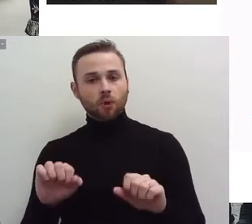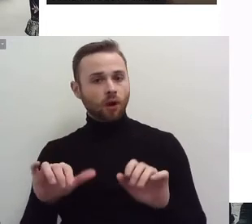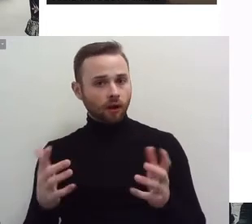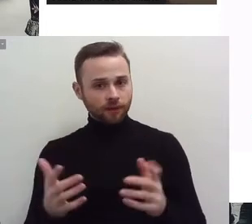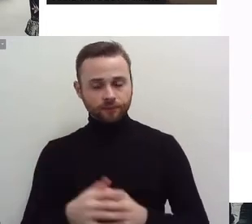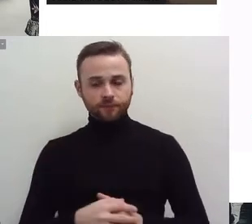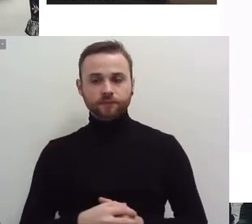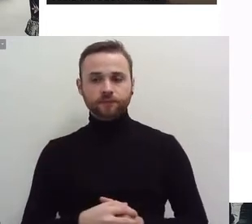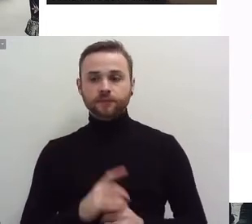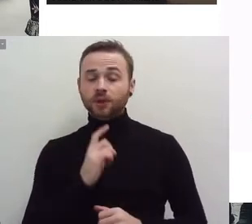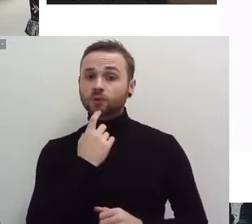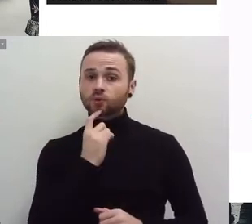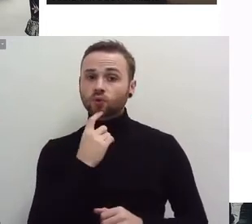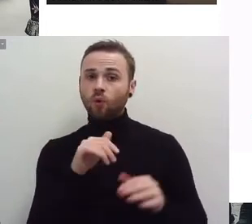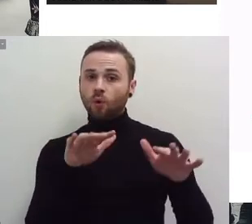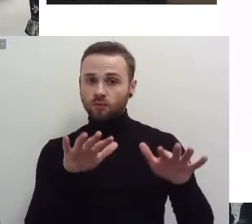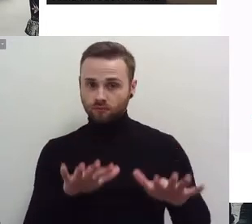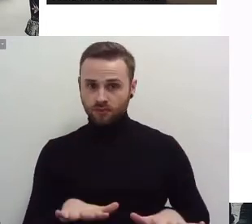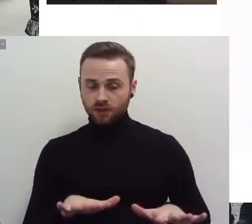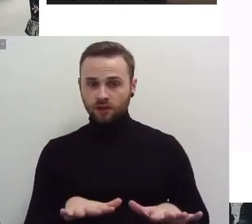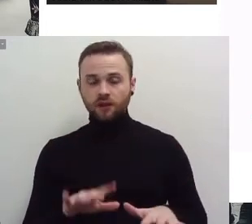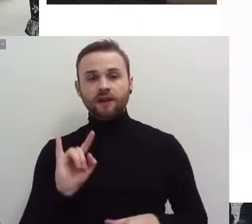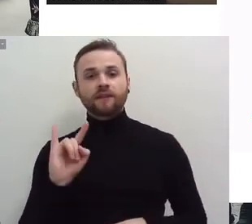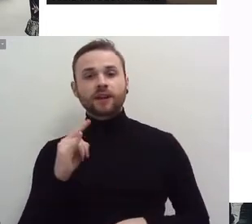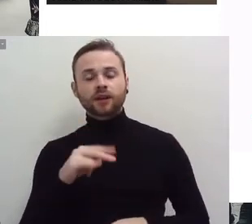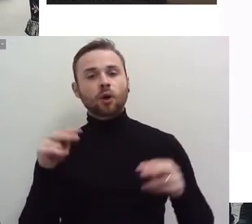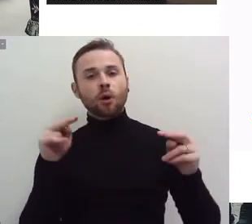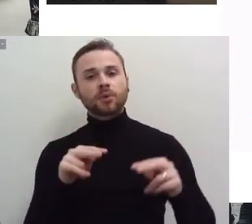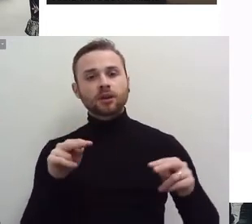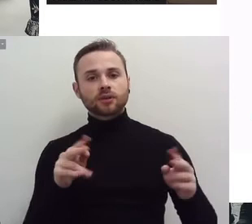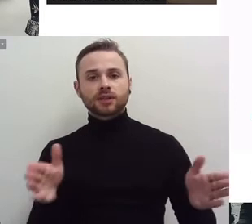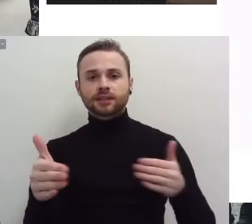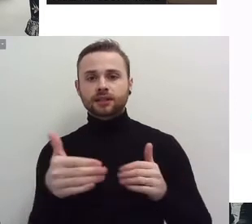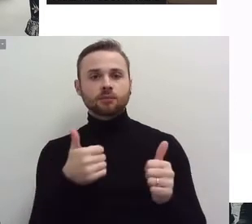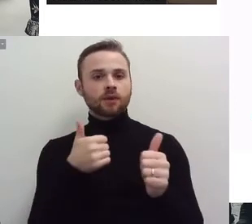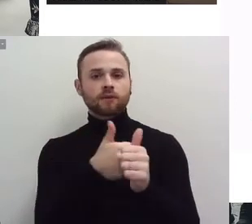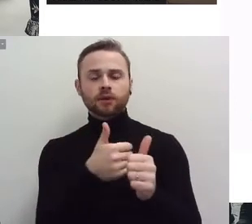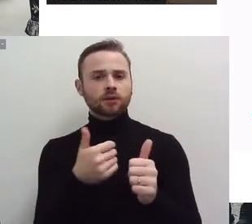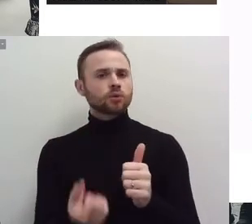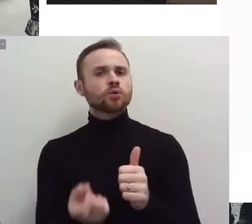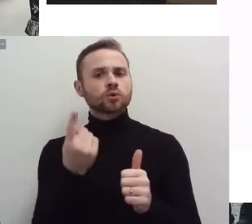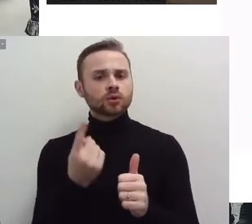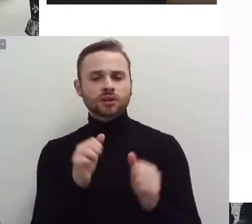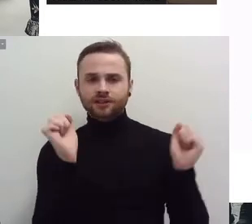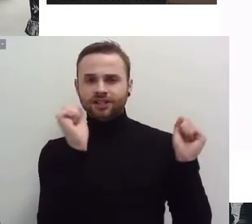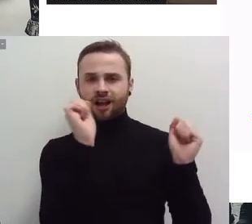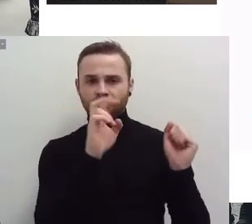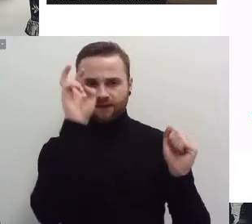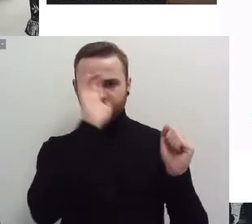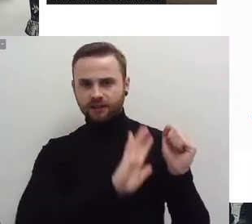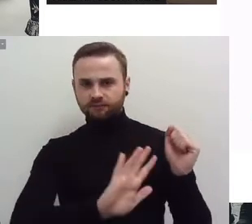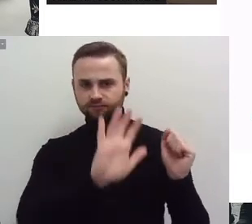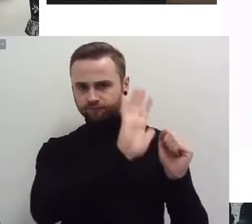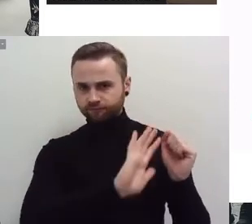Nordic countries' idea of prevention. So the idea is to